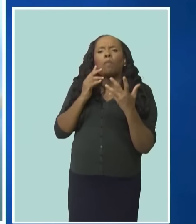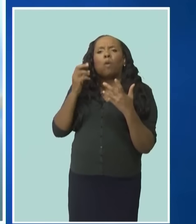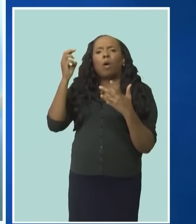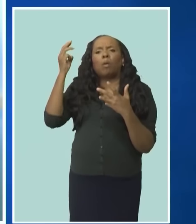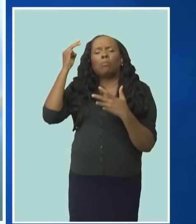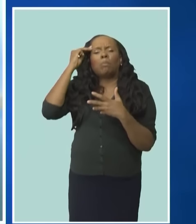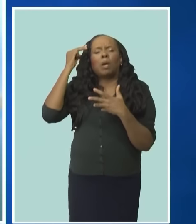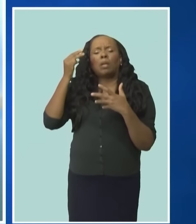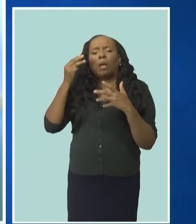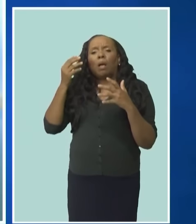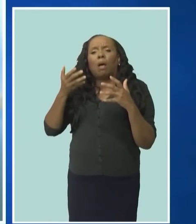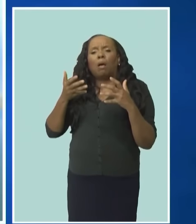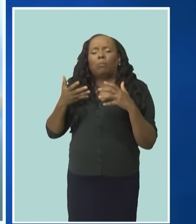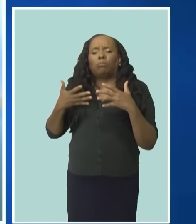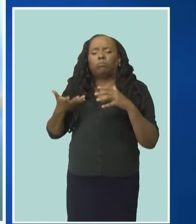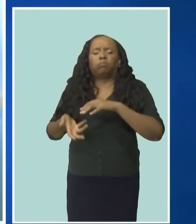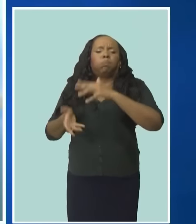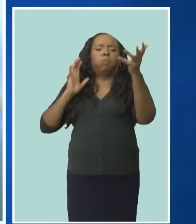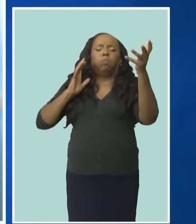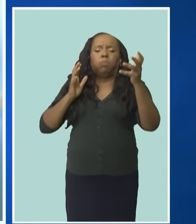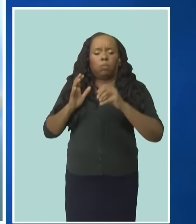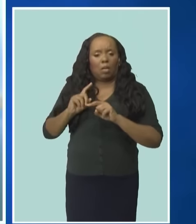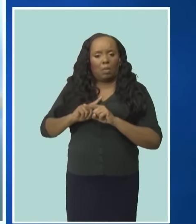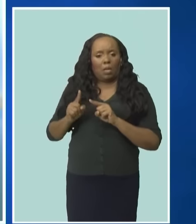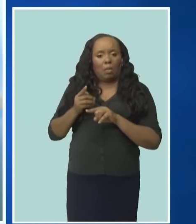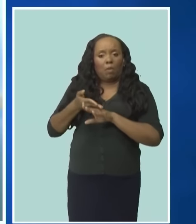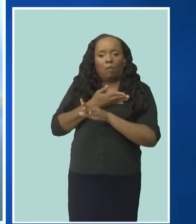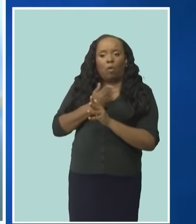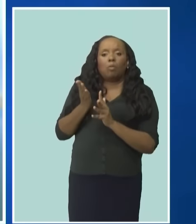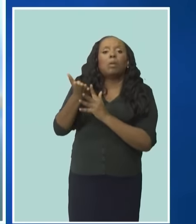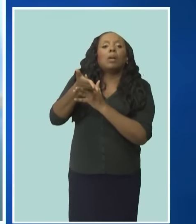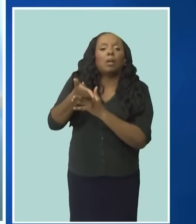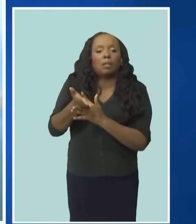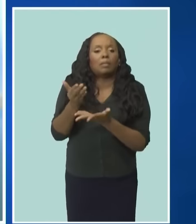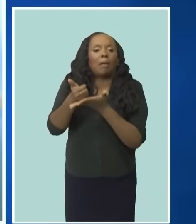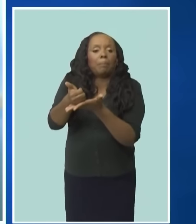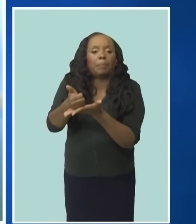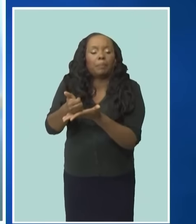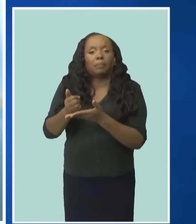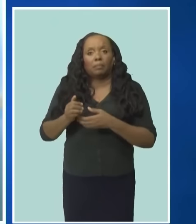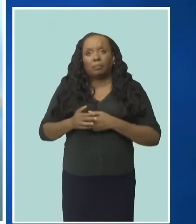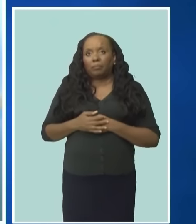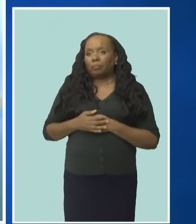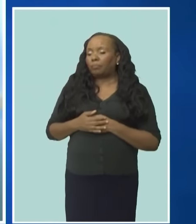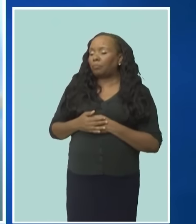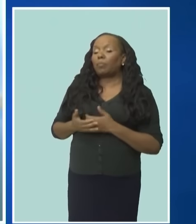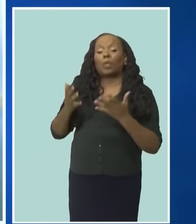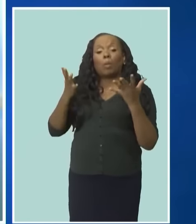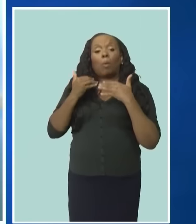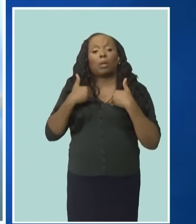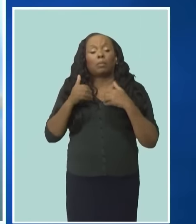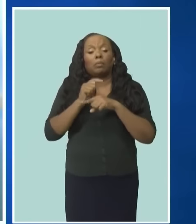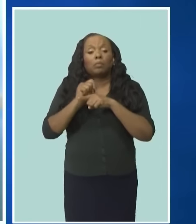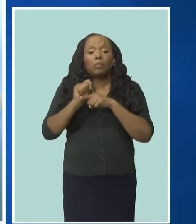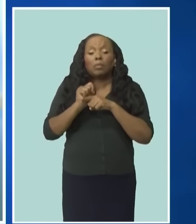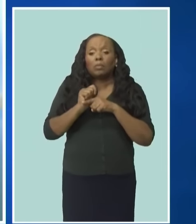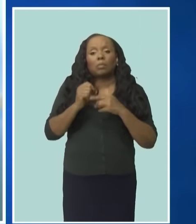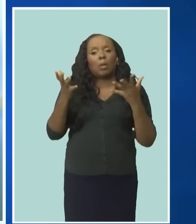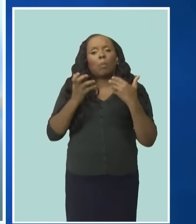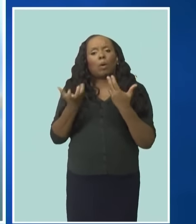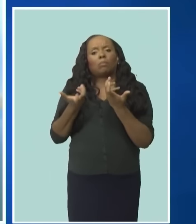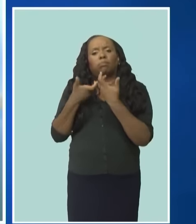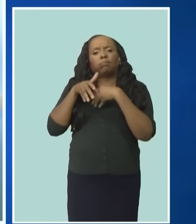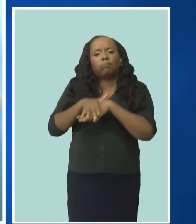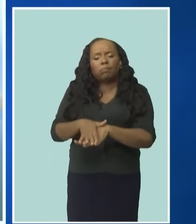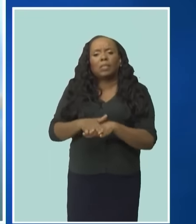Health Coordinator will also be instrumental in coordinating reform efforts, facilitating training initiatives, and integrating services